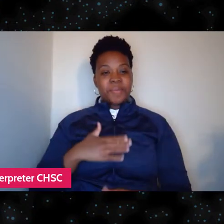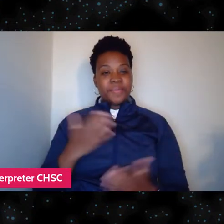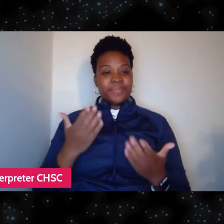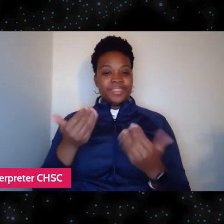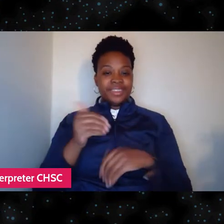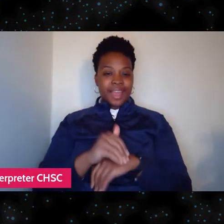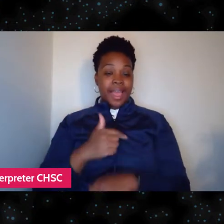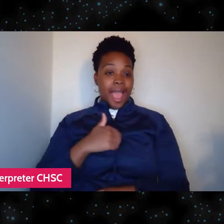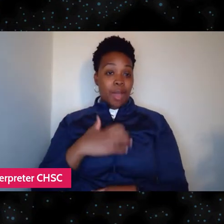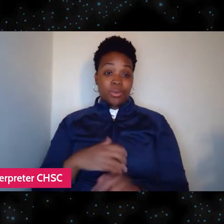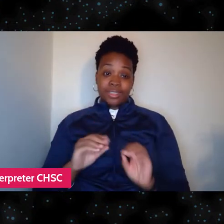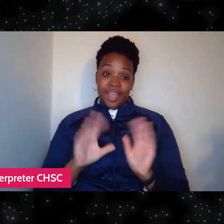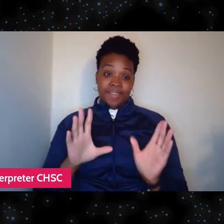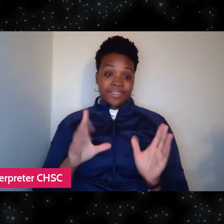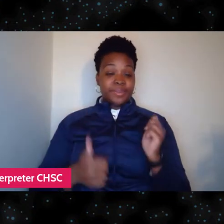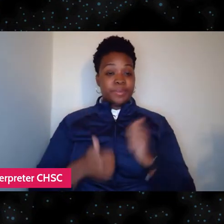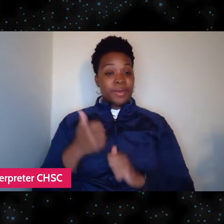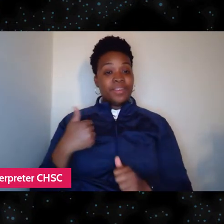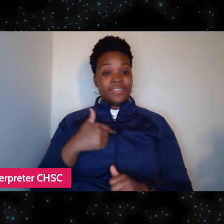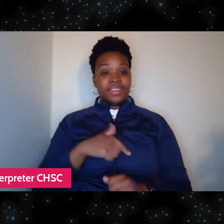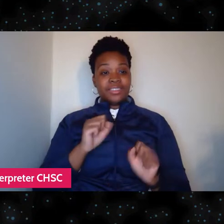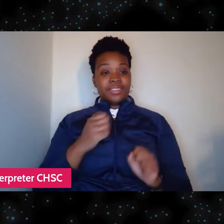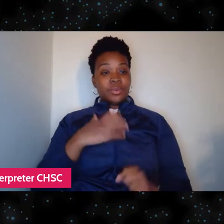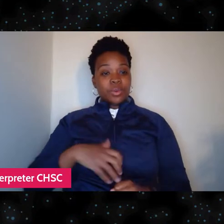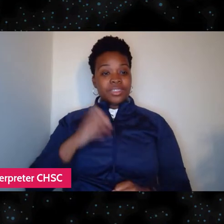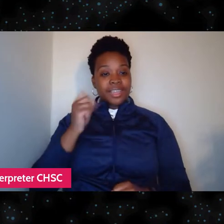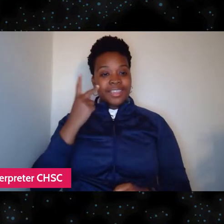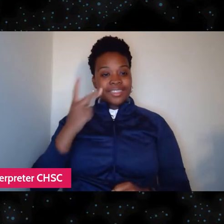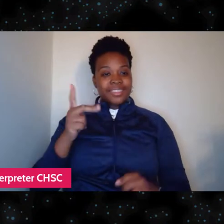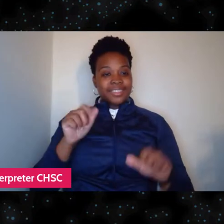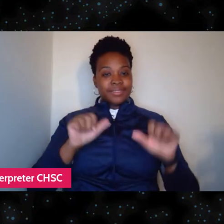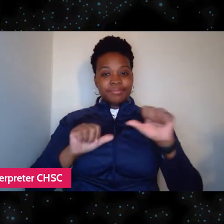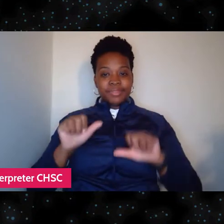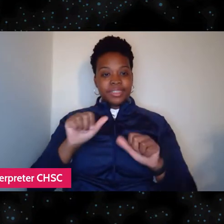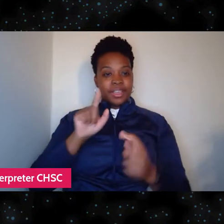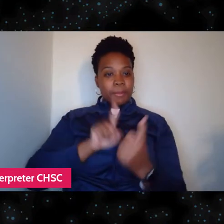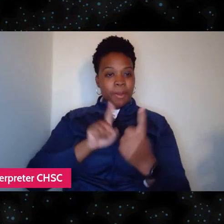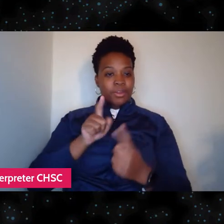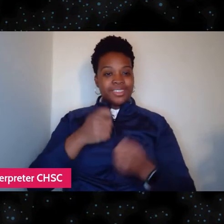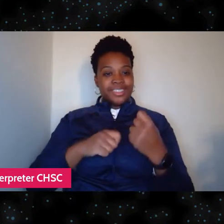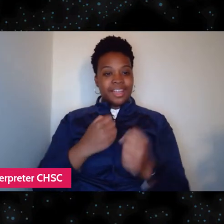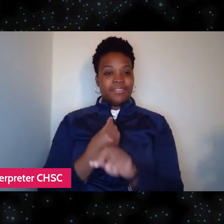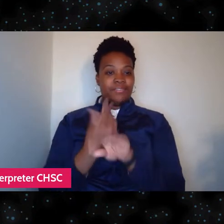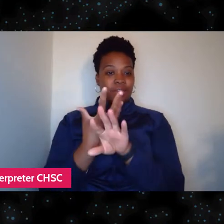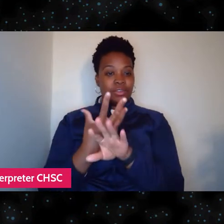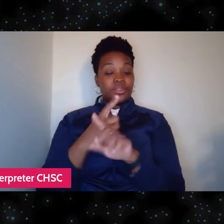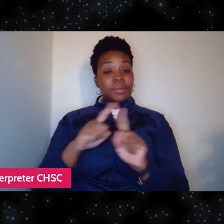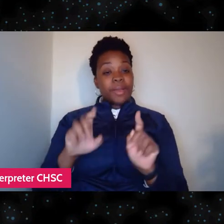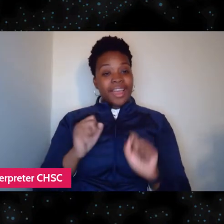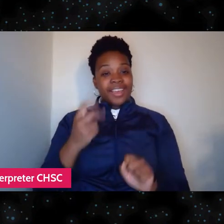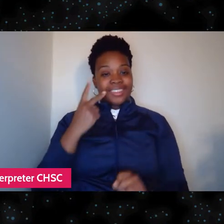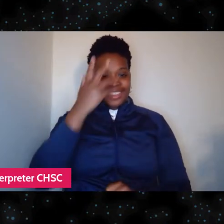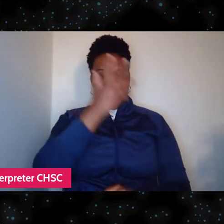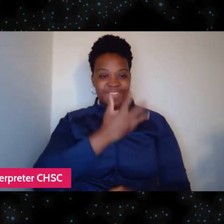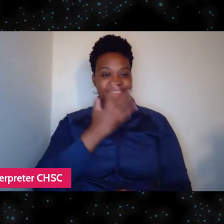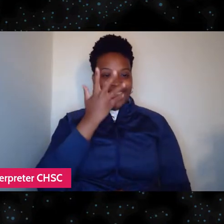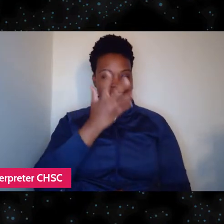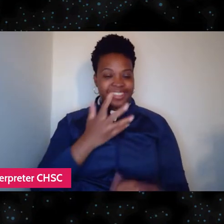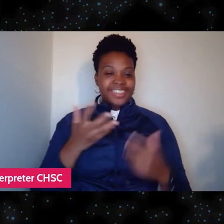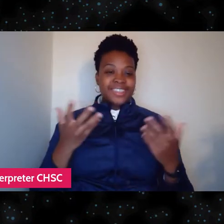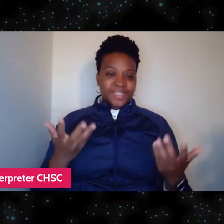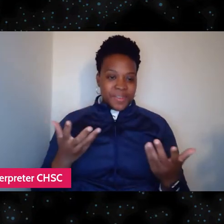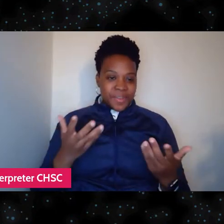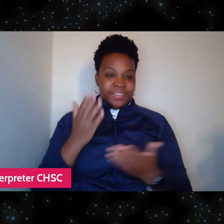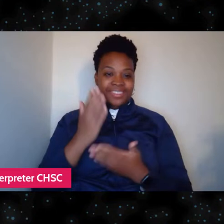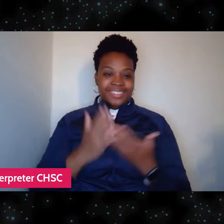wish, obviously, most of us wish we could see you guys in person instead of like this, but at least you get to see our faces